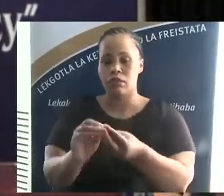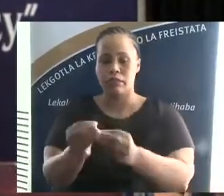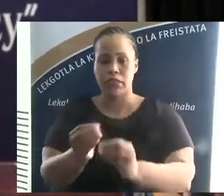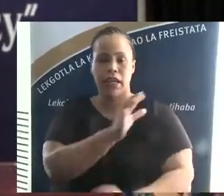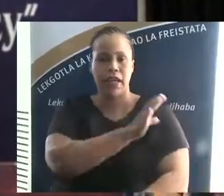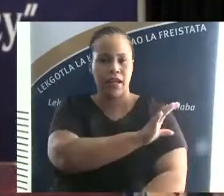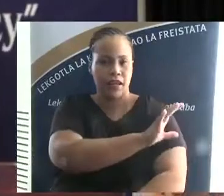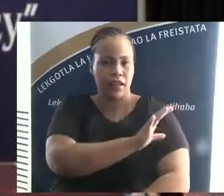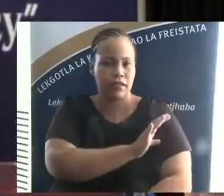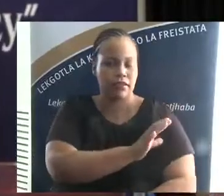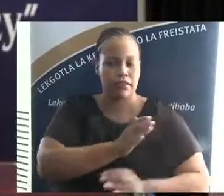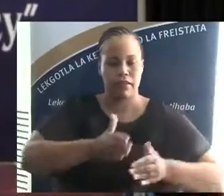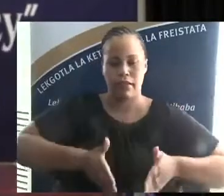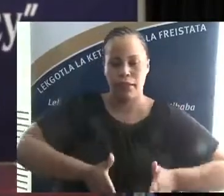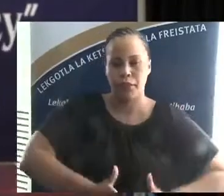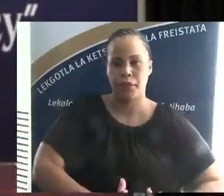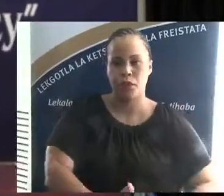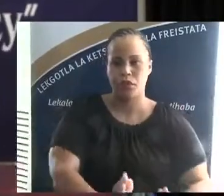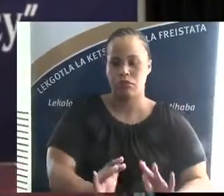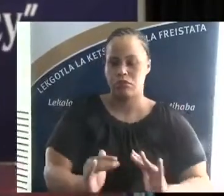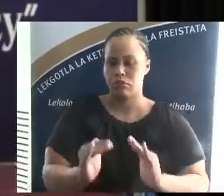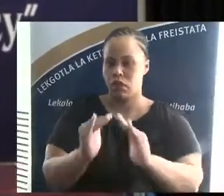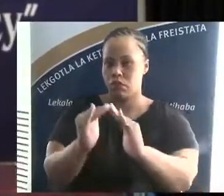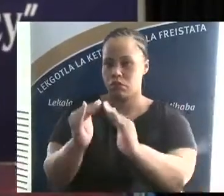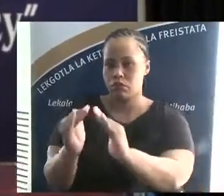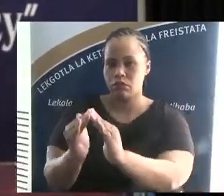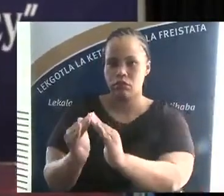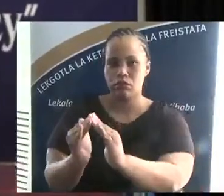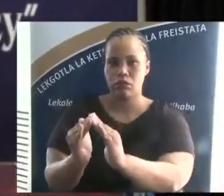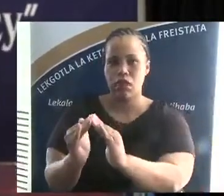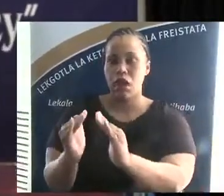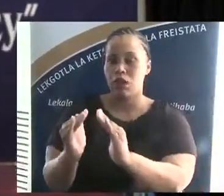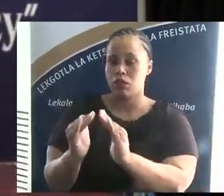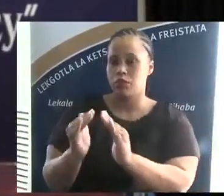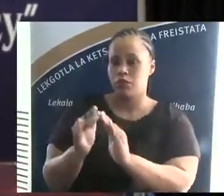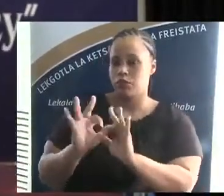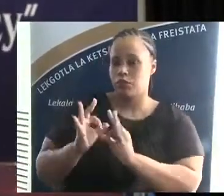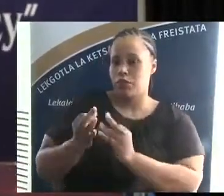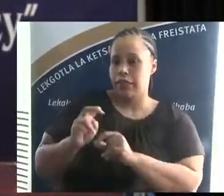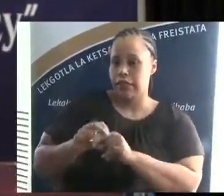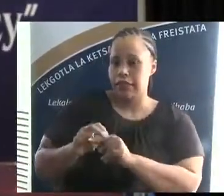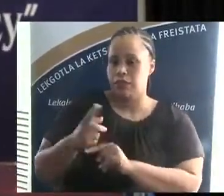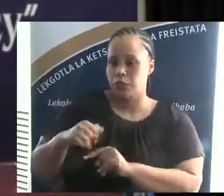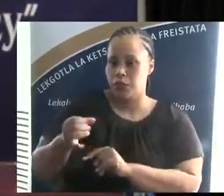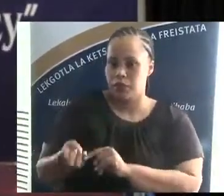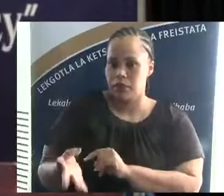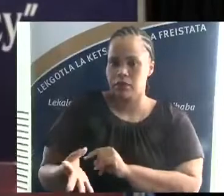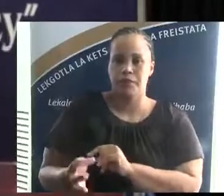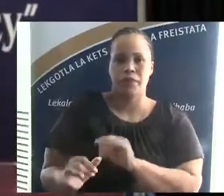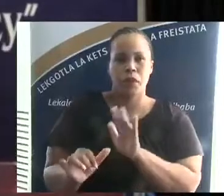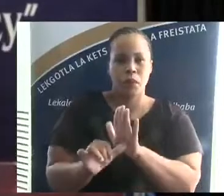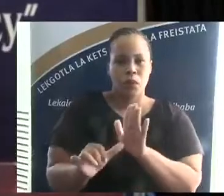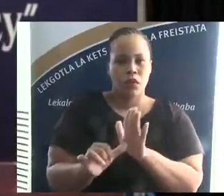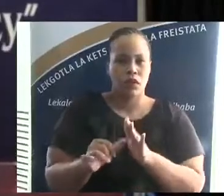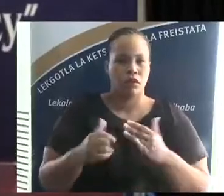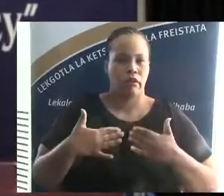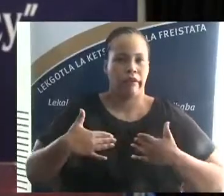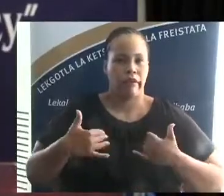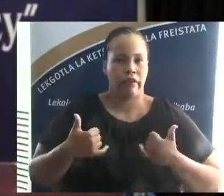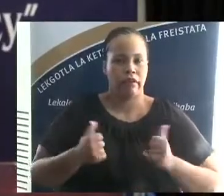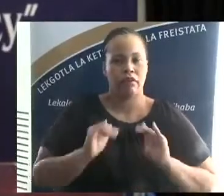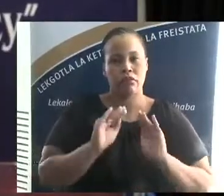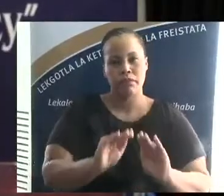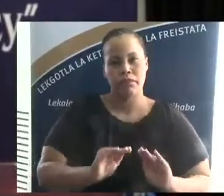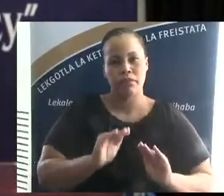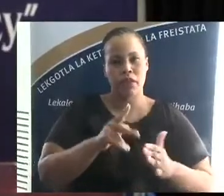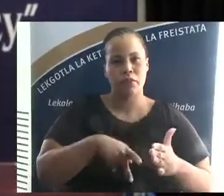clinics, roads, provision of housing, for deserving families, key healthcare programs, and community social